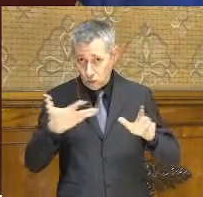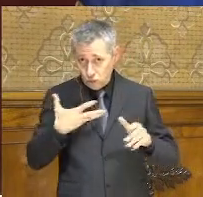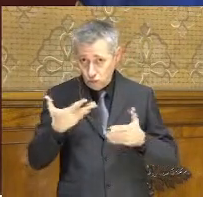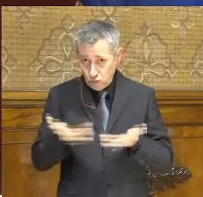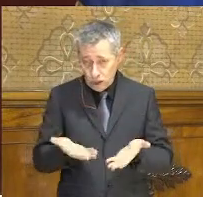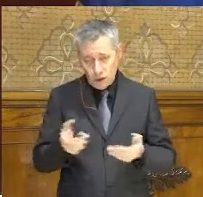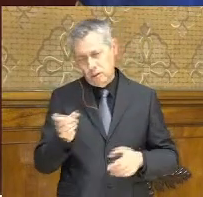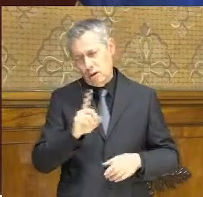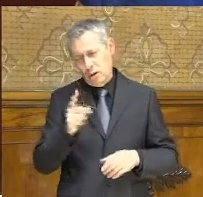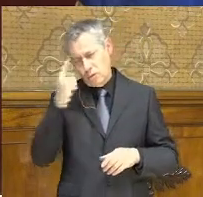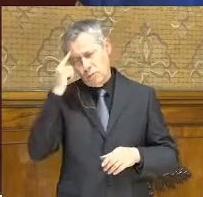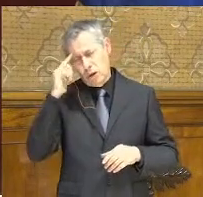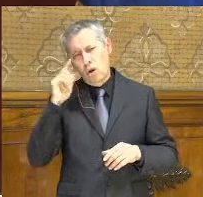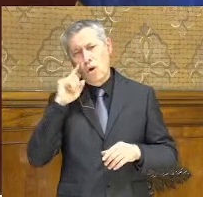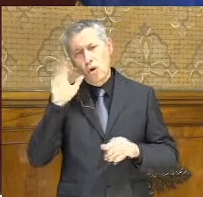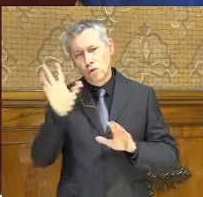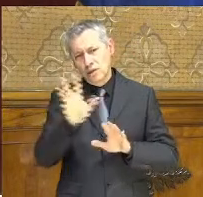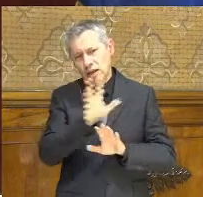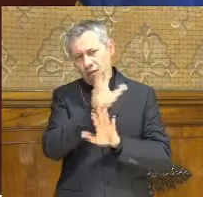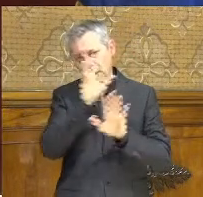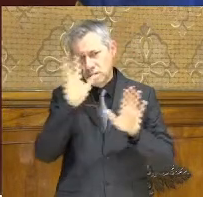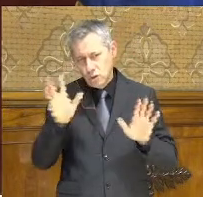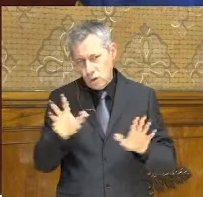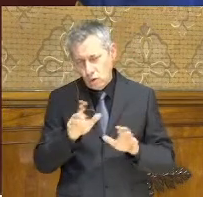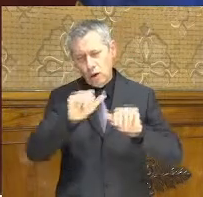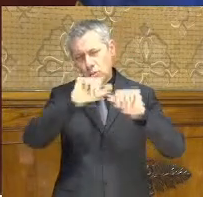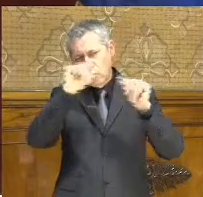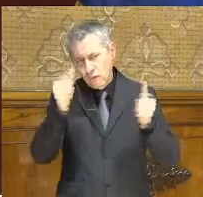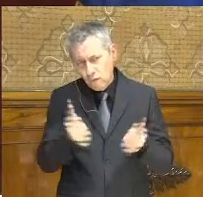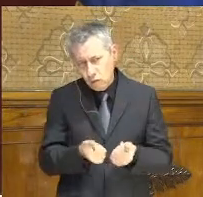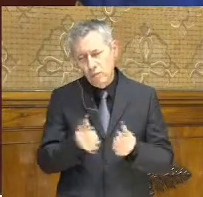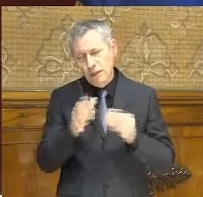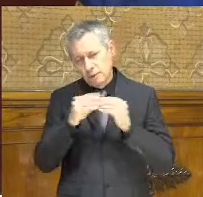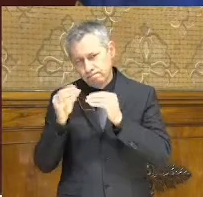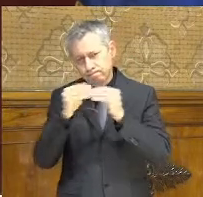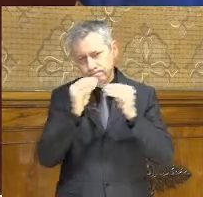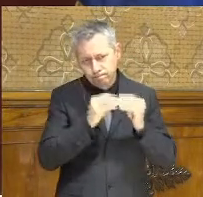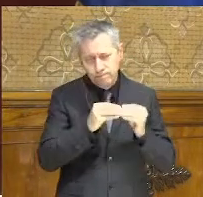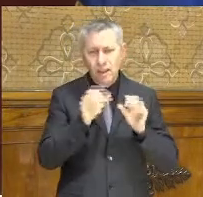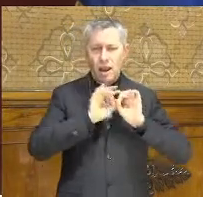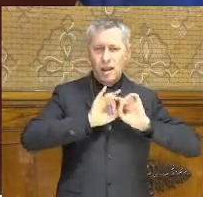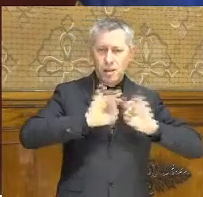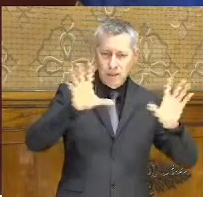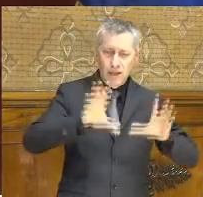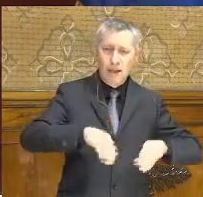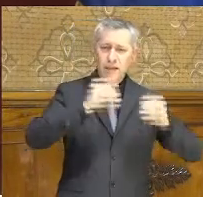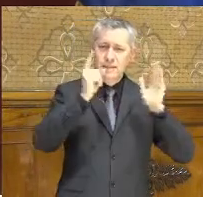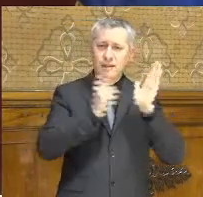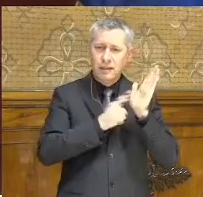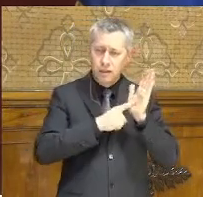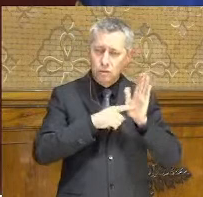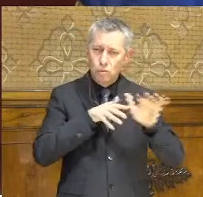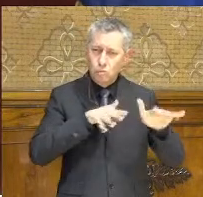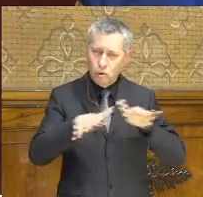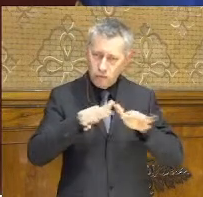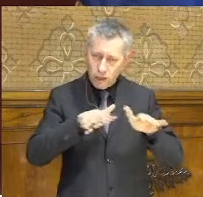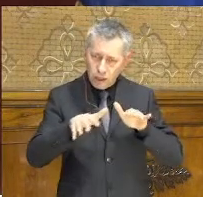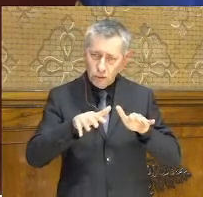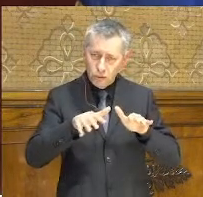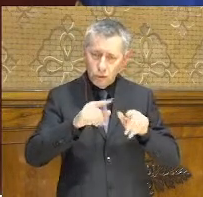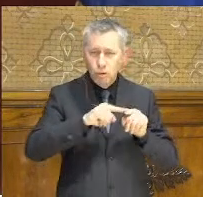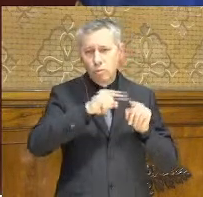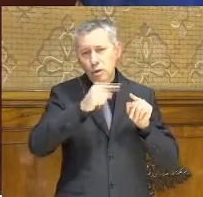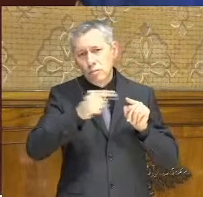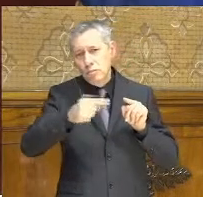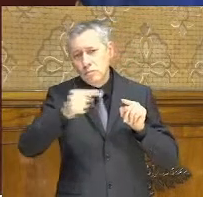observation about the performative act of freedom. Freedom begins with the right to movement and the embodied agency of